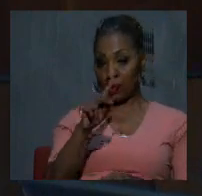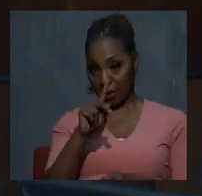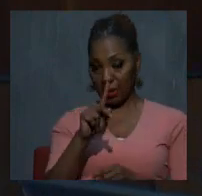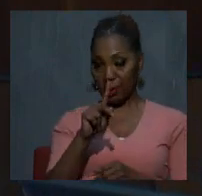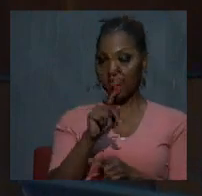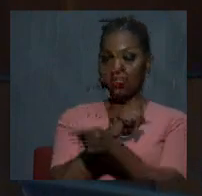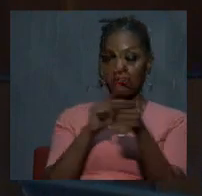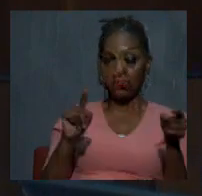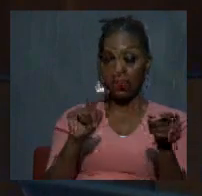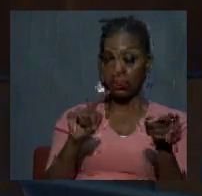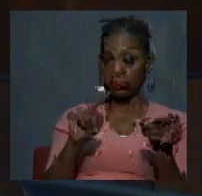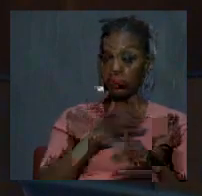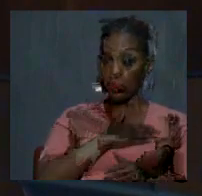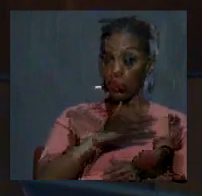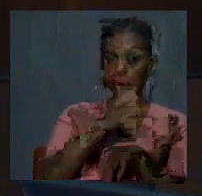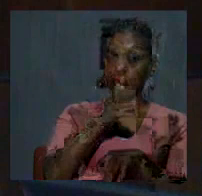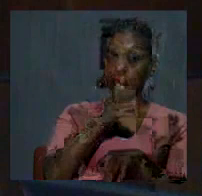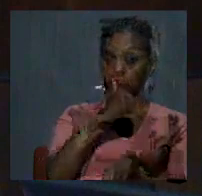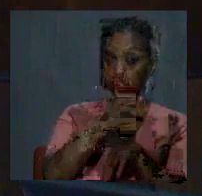put the